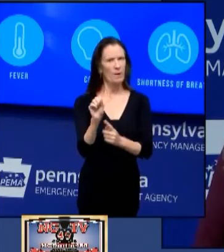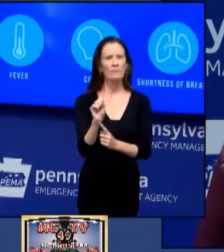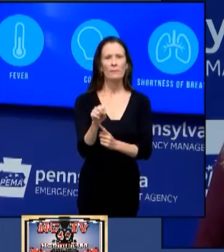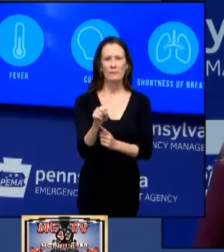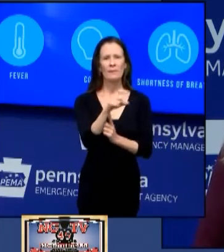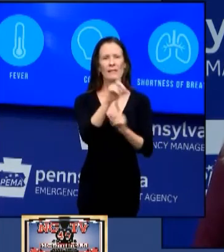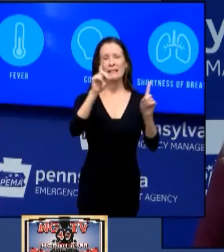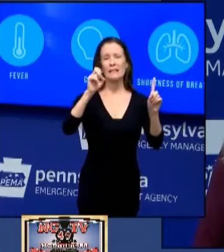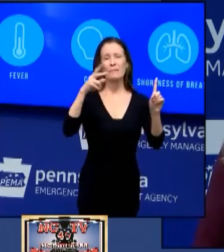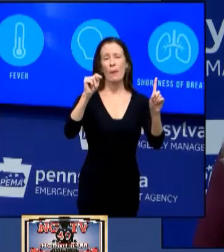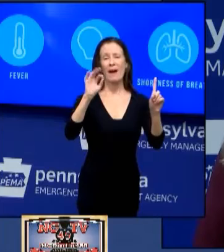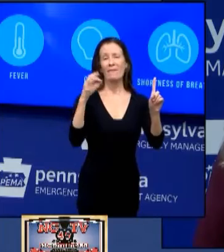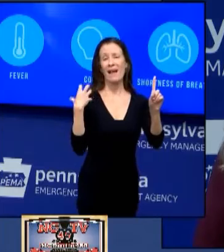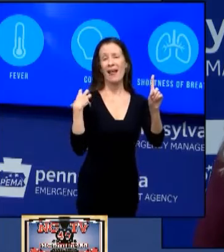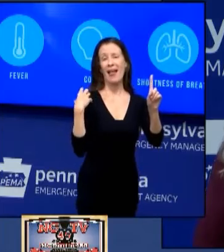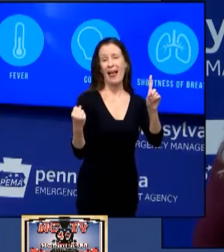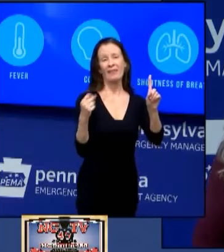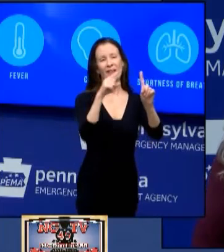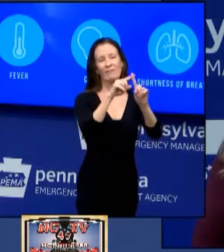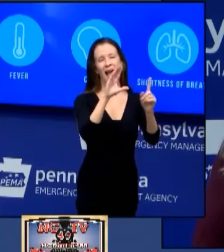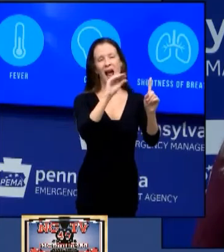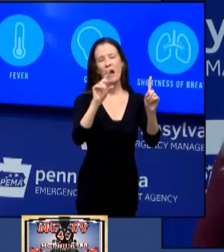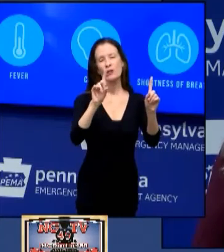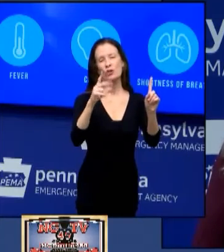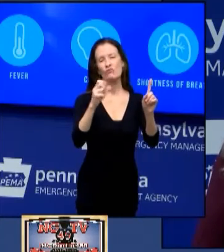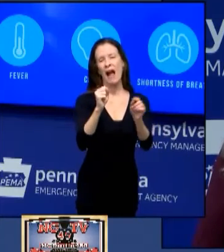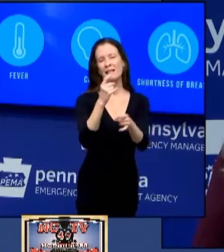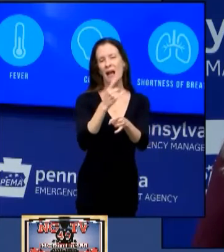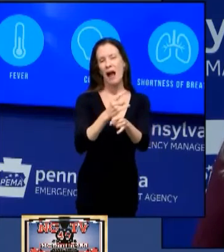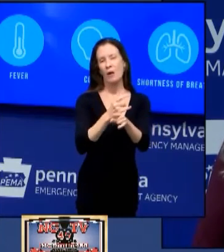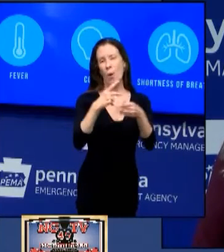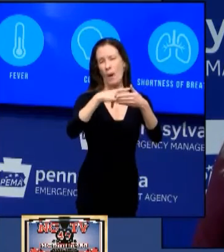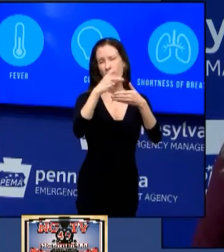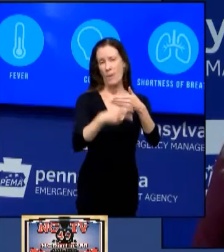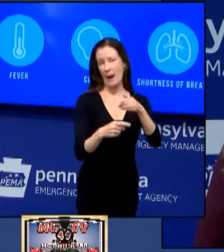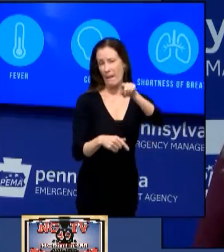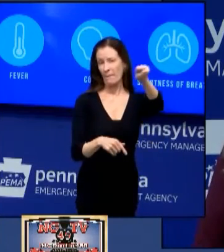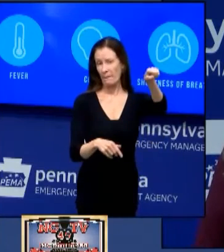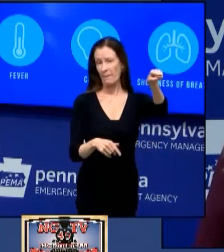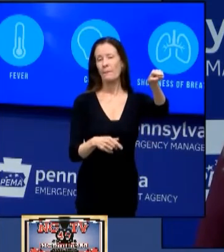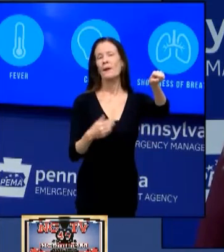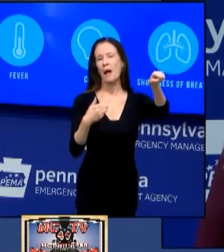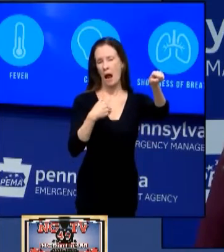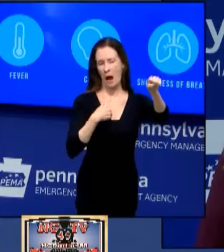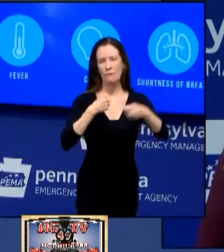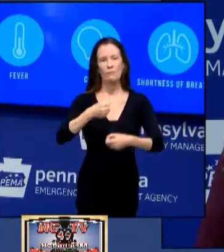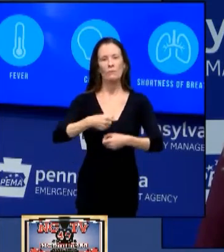and family members on their website at